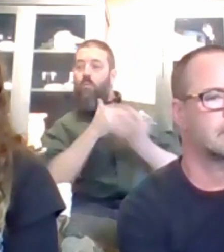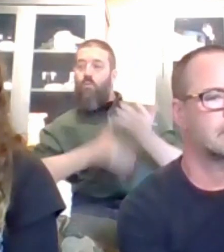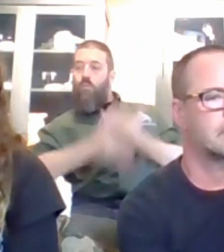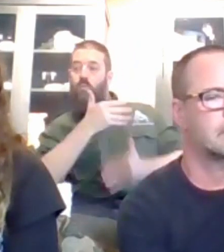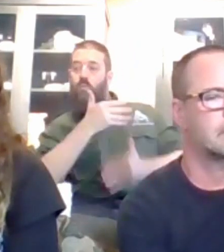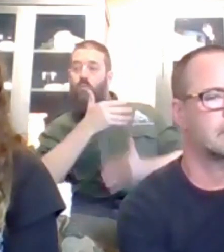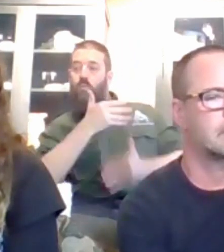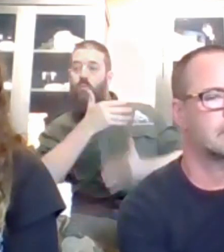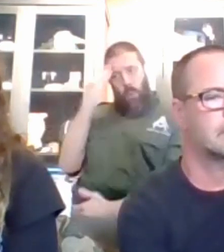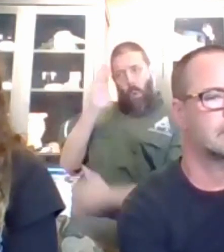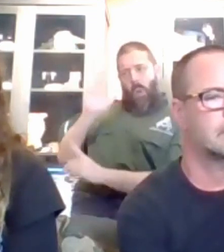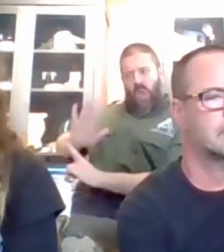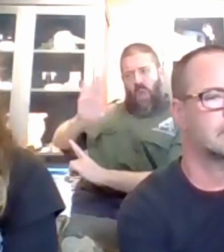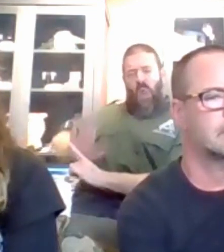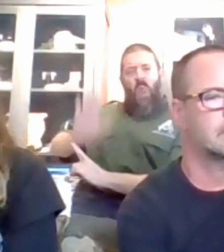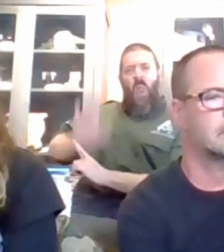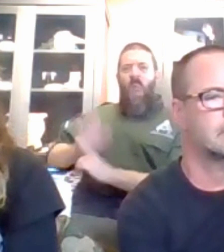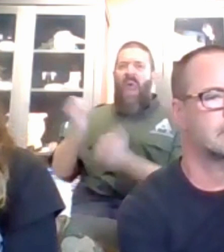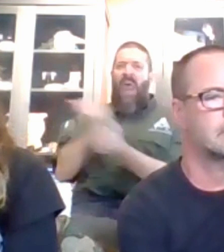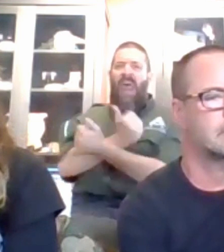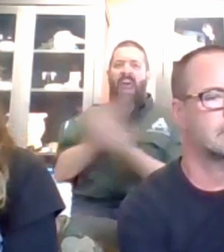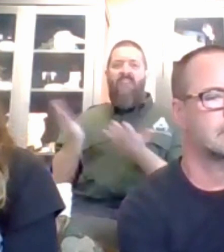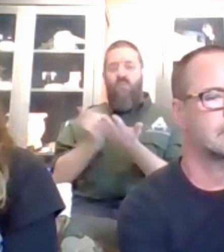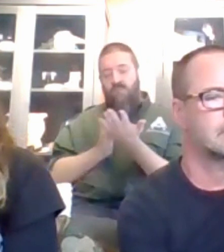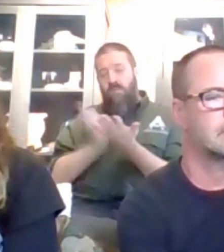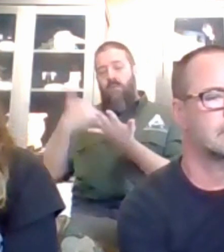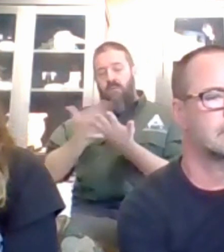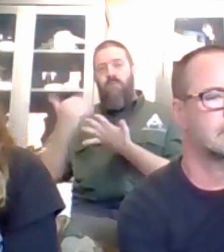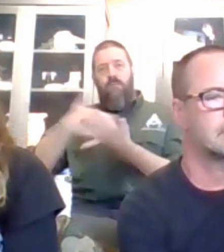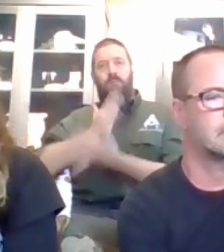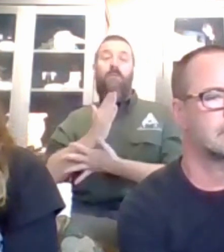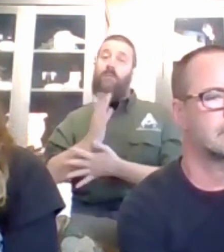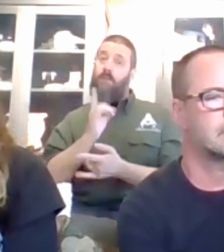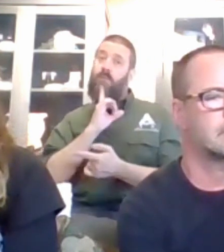and knowing everything about the animal. Of course,